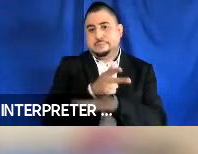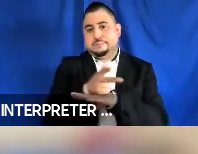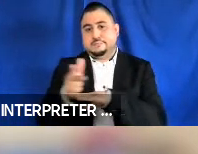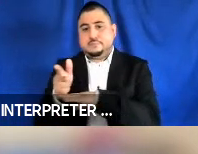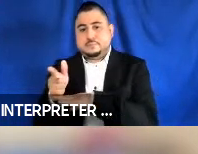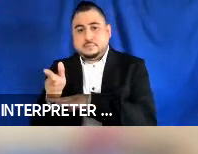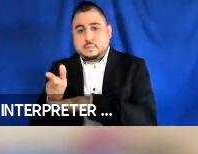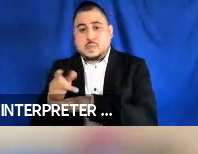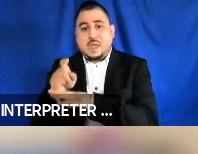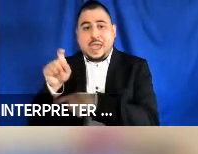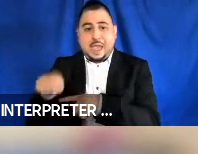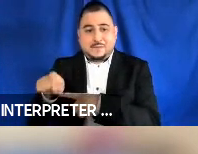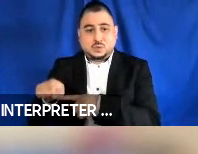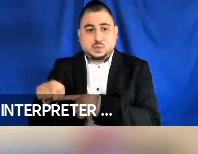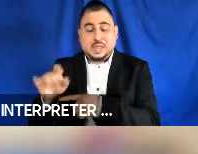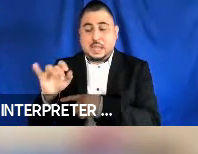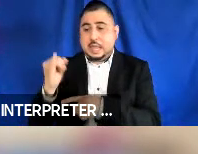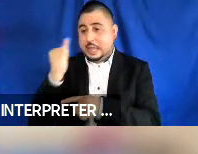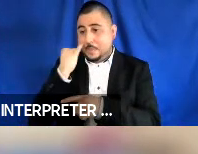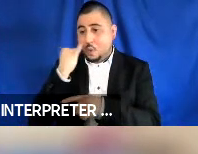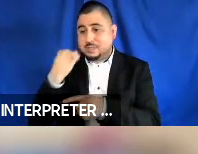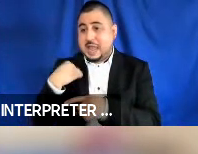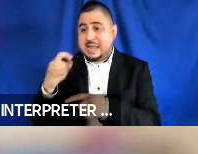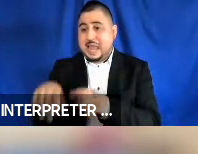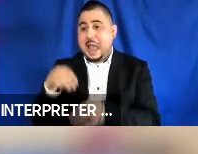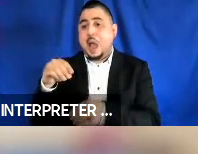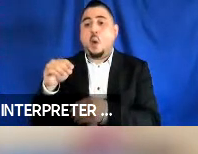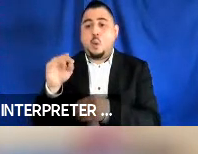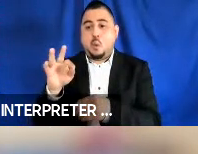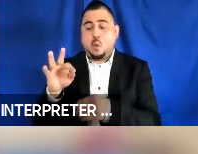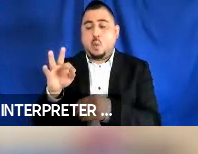the road. If I needed to get out, would the